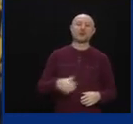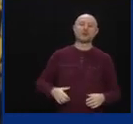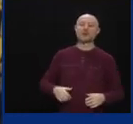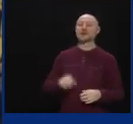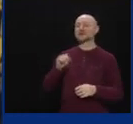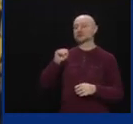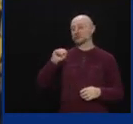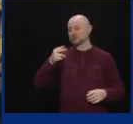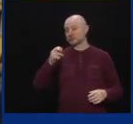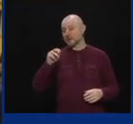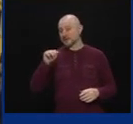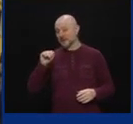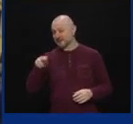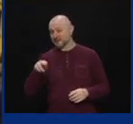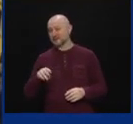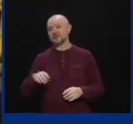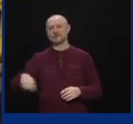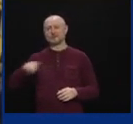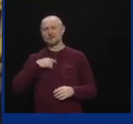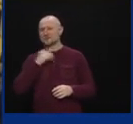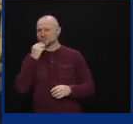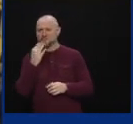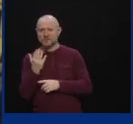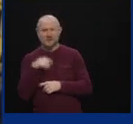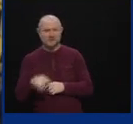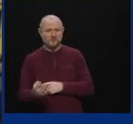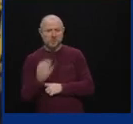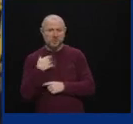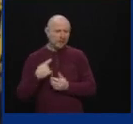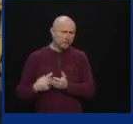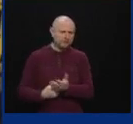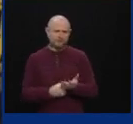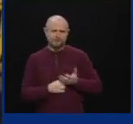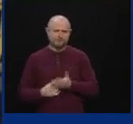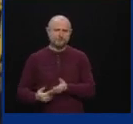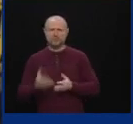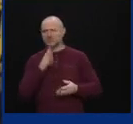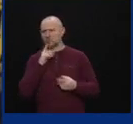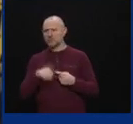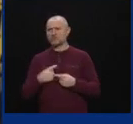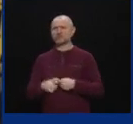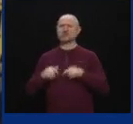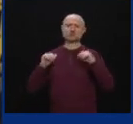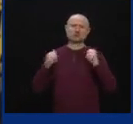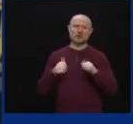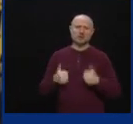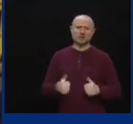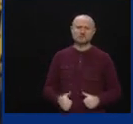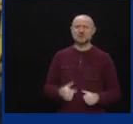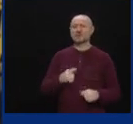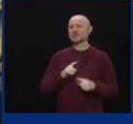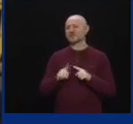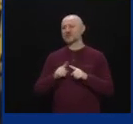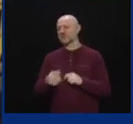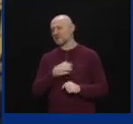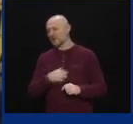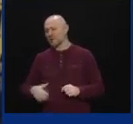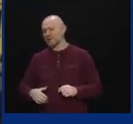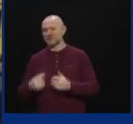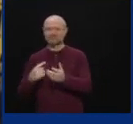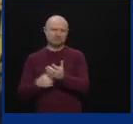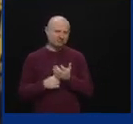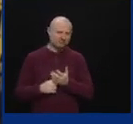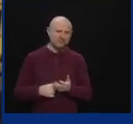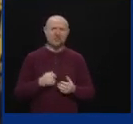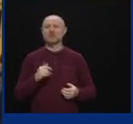who we had breakfast with this morning. We talked to other mayors about the challenges they're facing and how we can work together to overcome them as well.